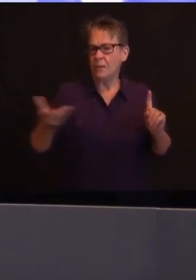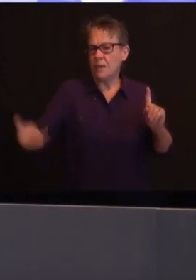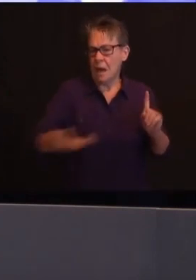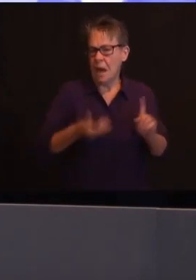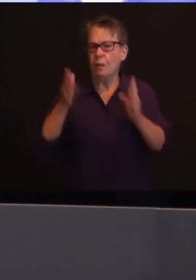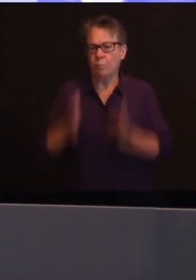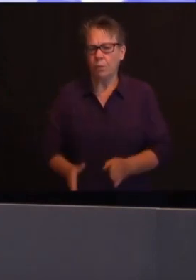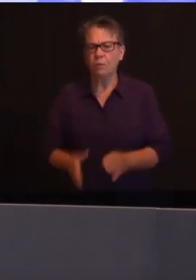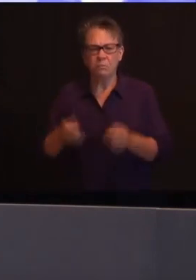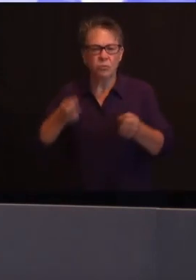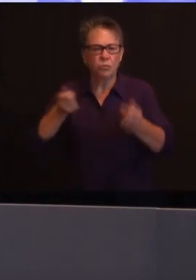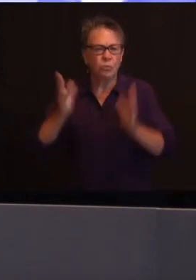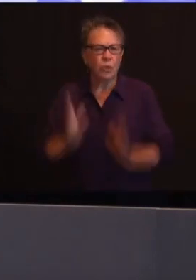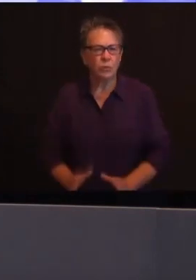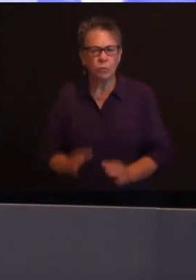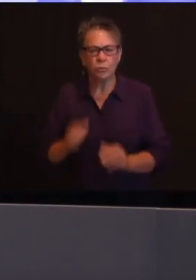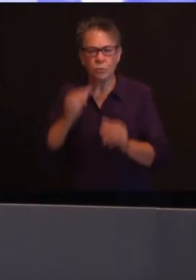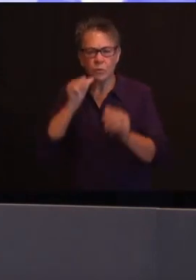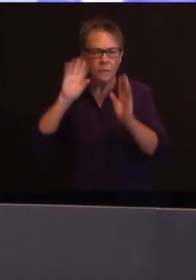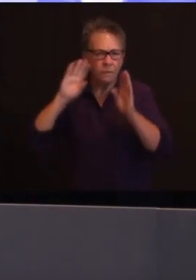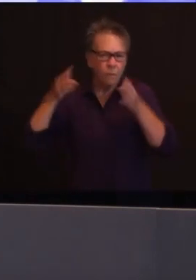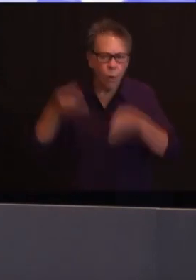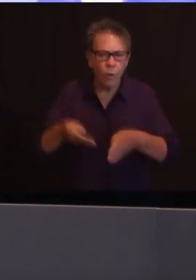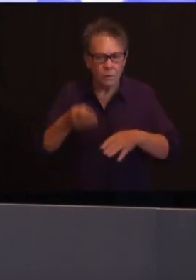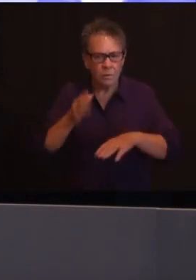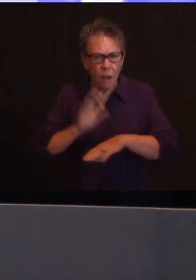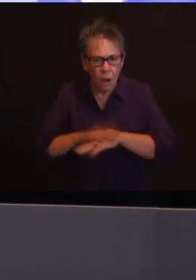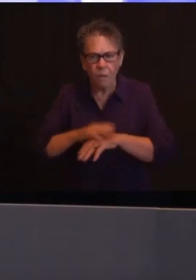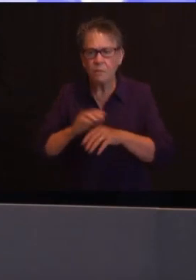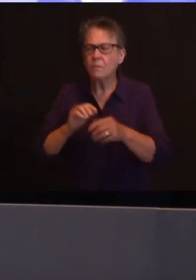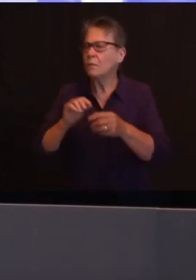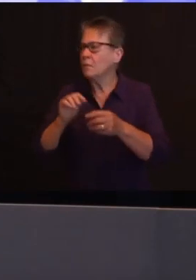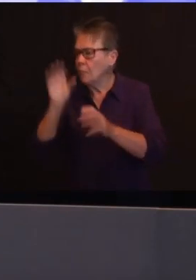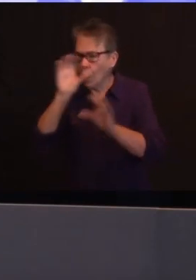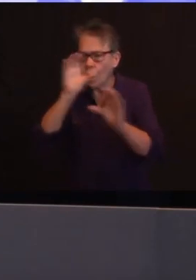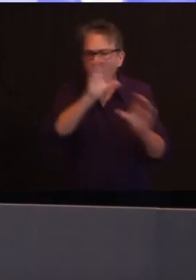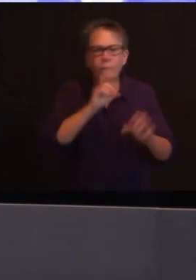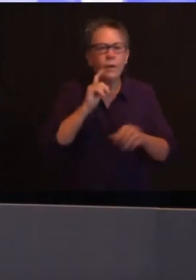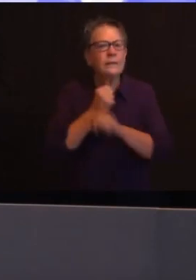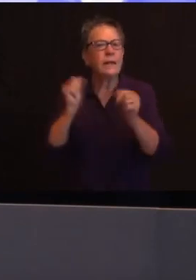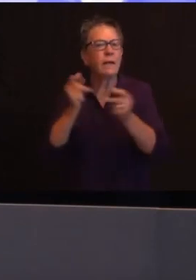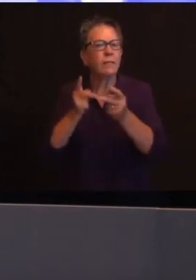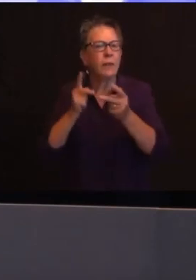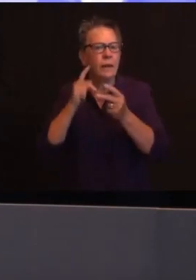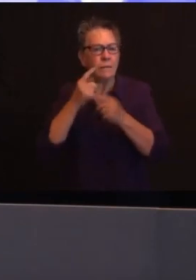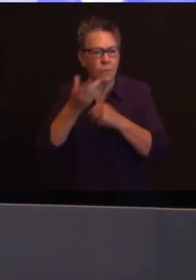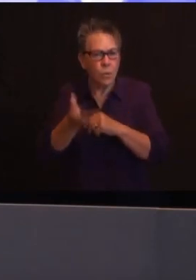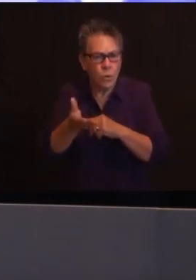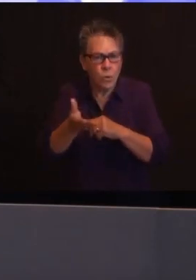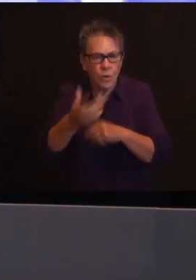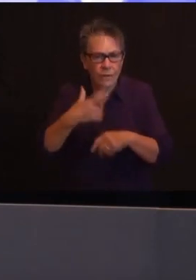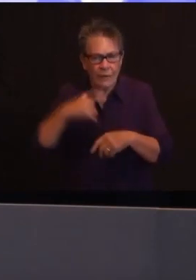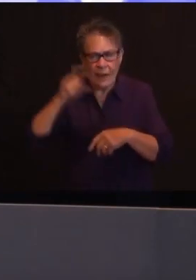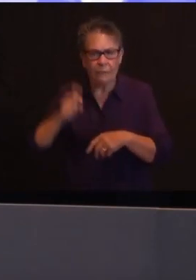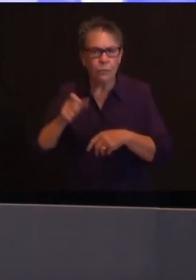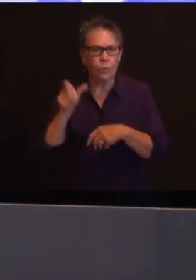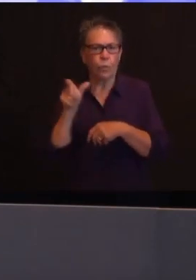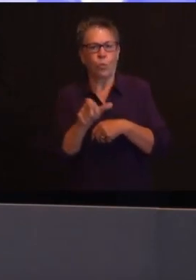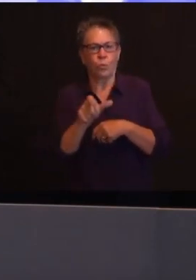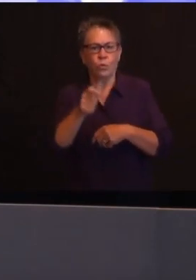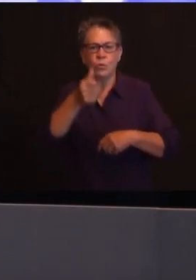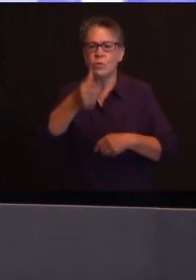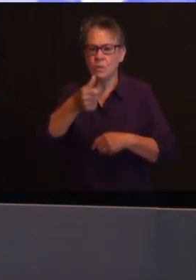We know it is an inconvenience to separate yourself from others and to stay home for 14 days, but it is vital to breaking the